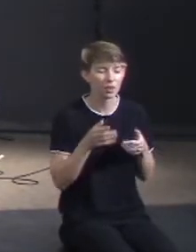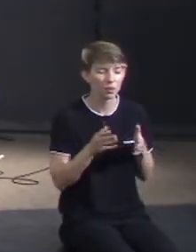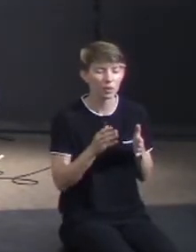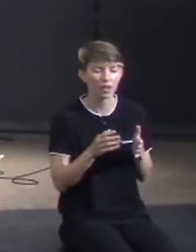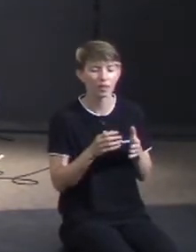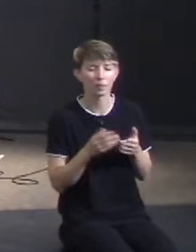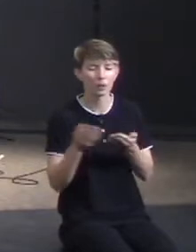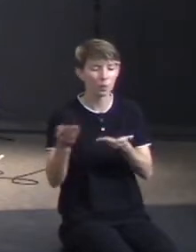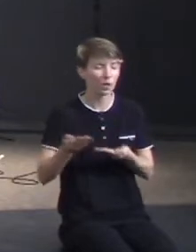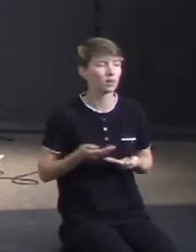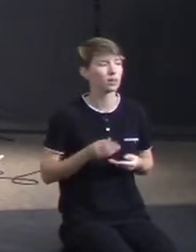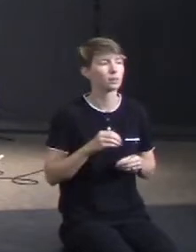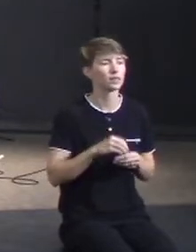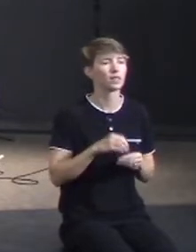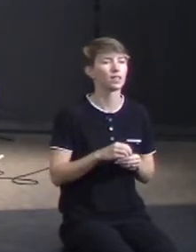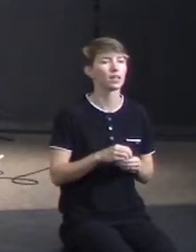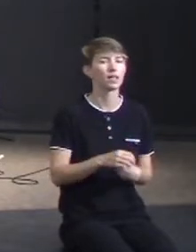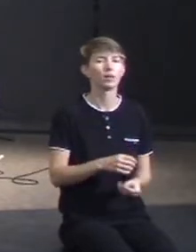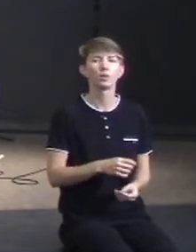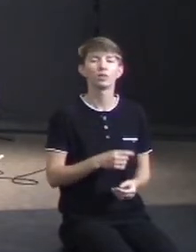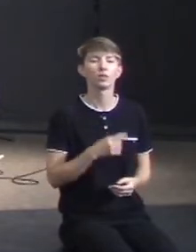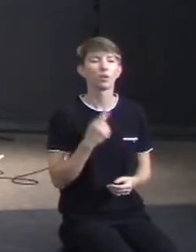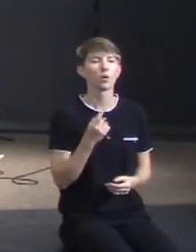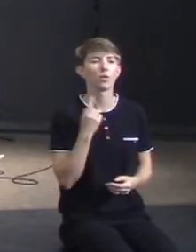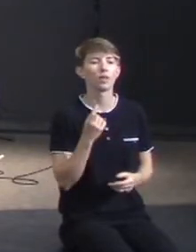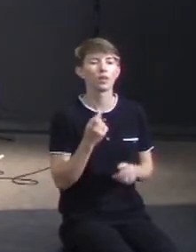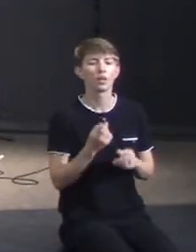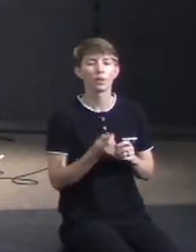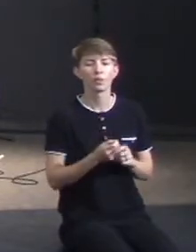just repentance and baptism.